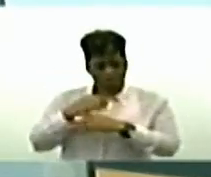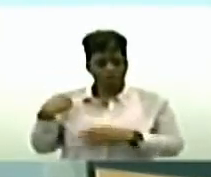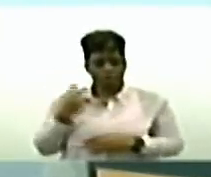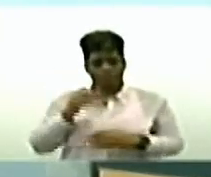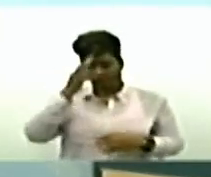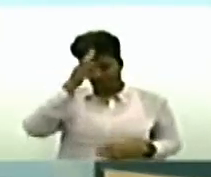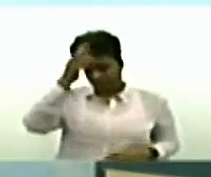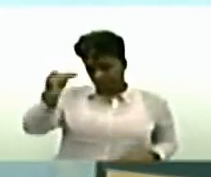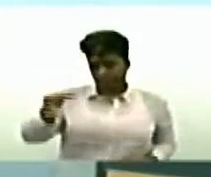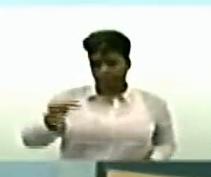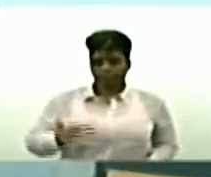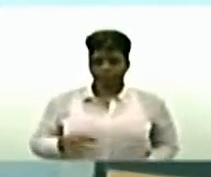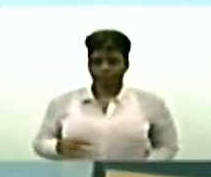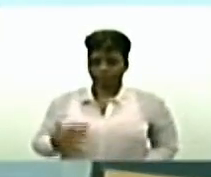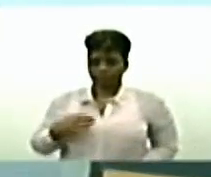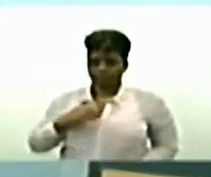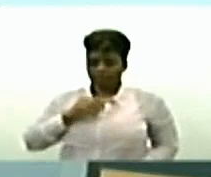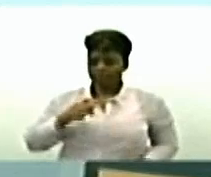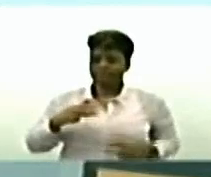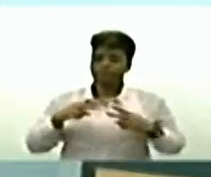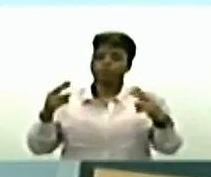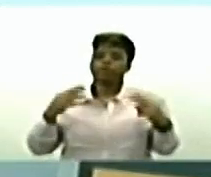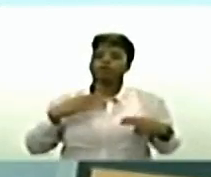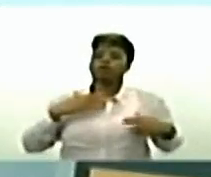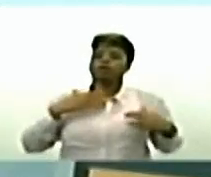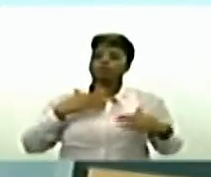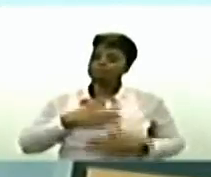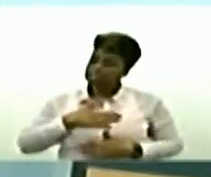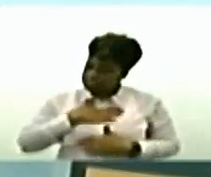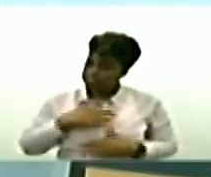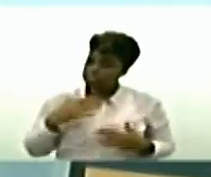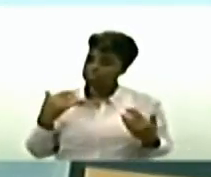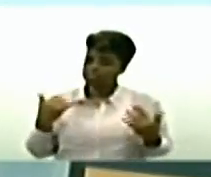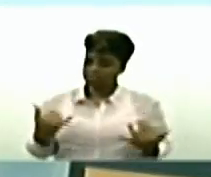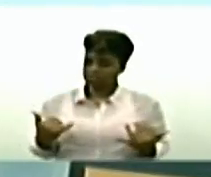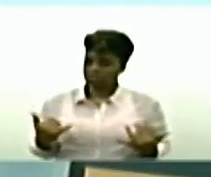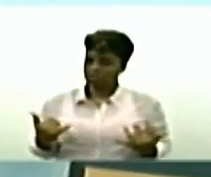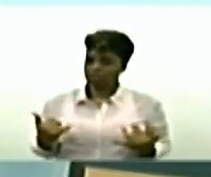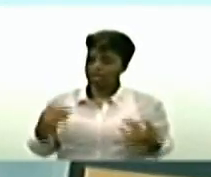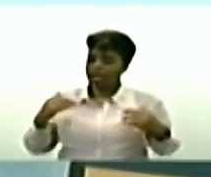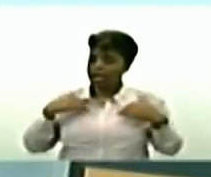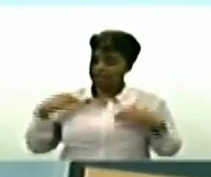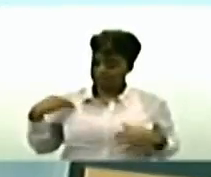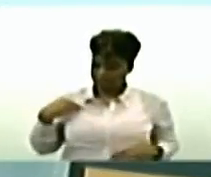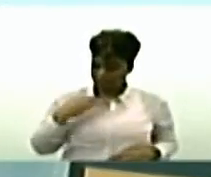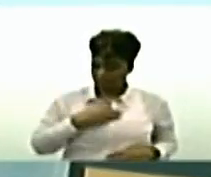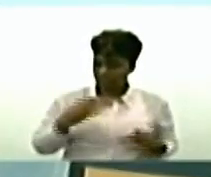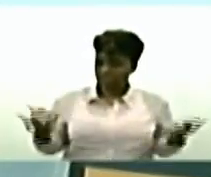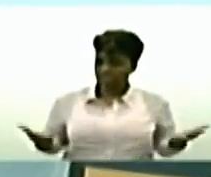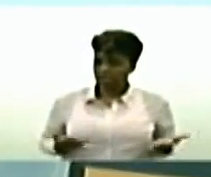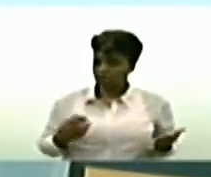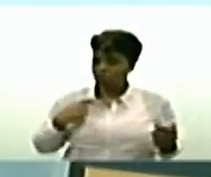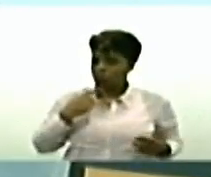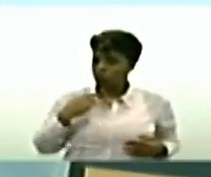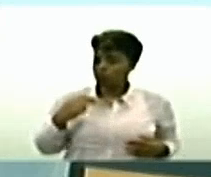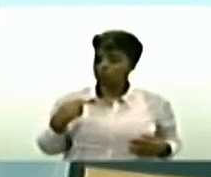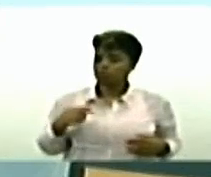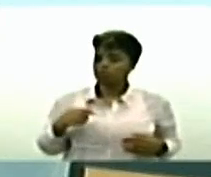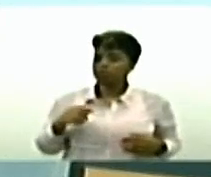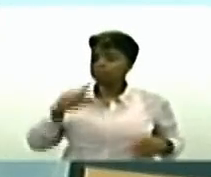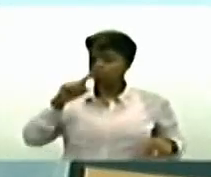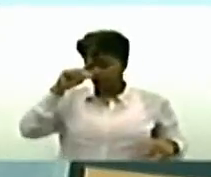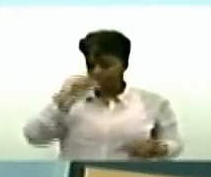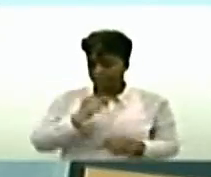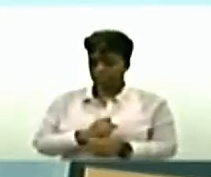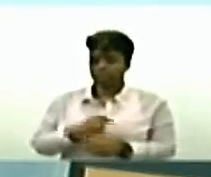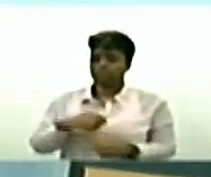am particularly pleased, Mr. President, that we have members here who have committed